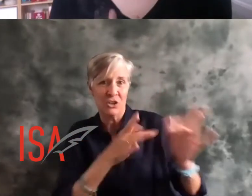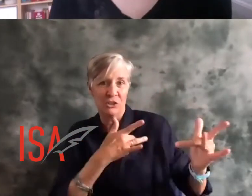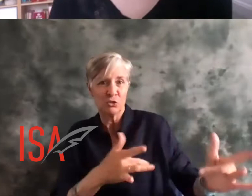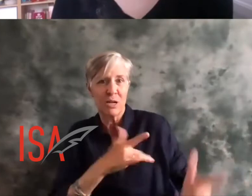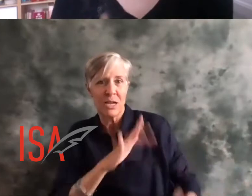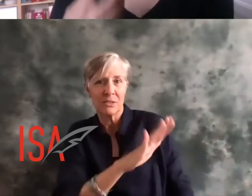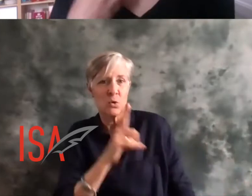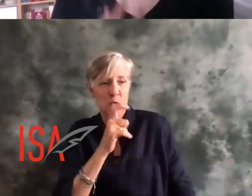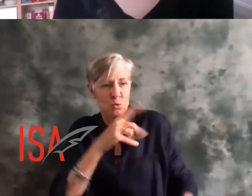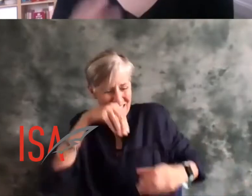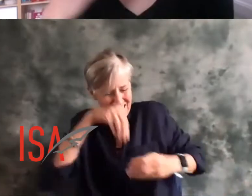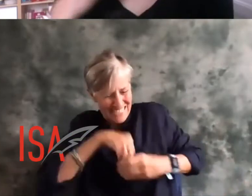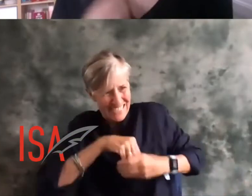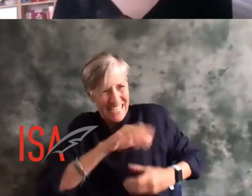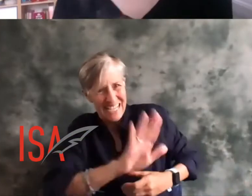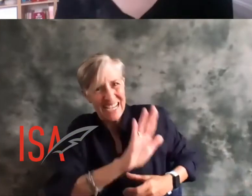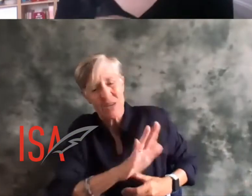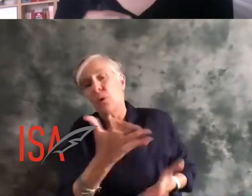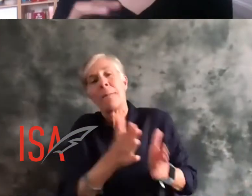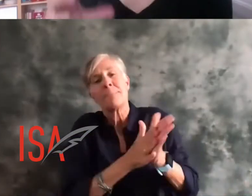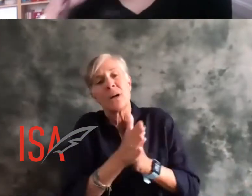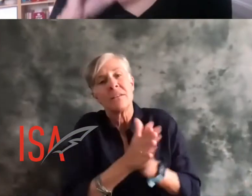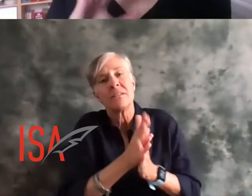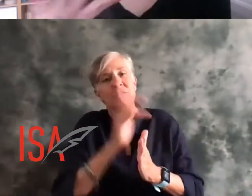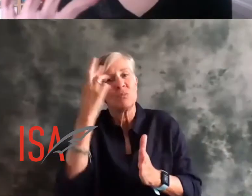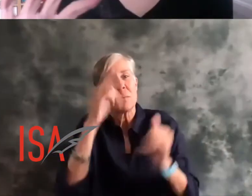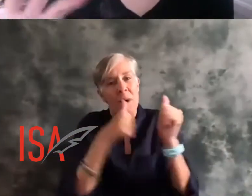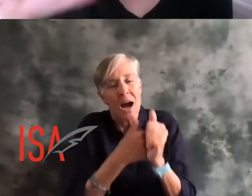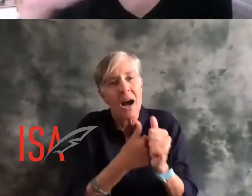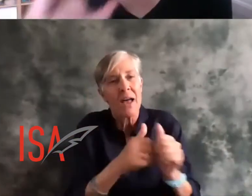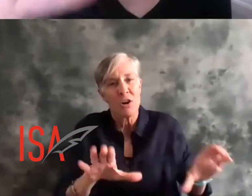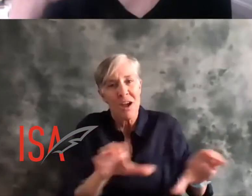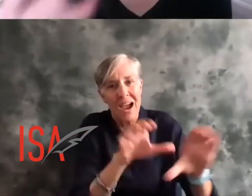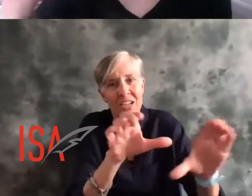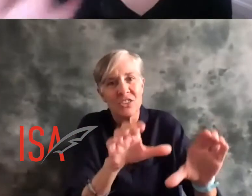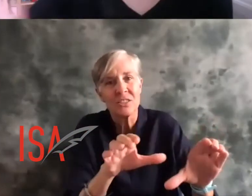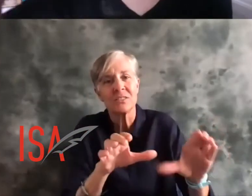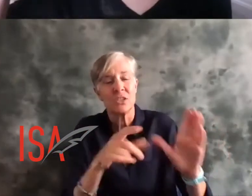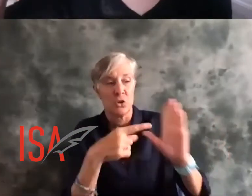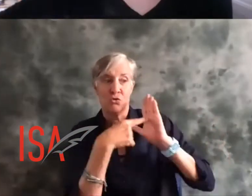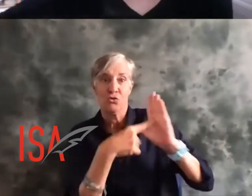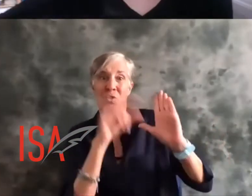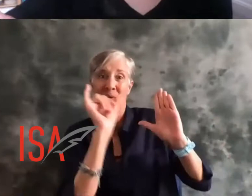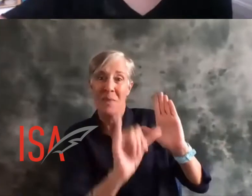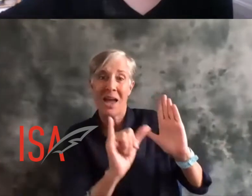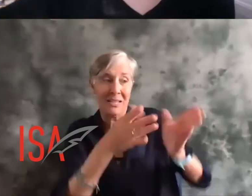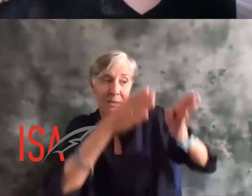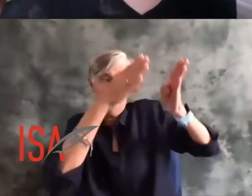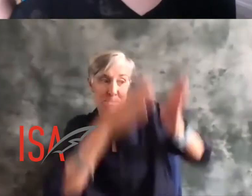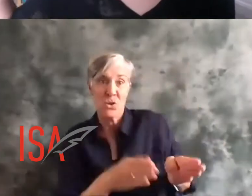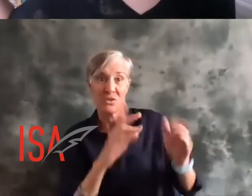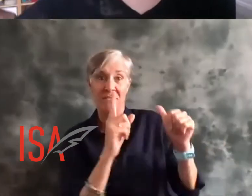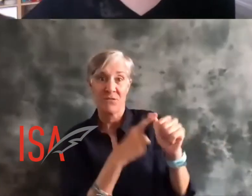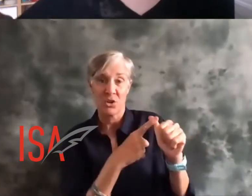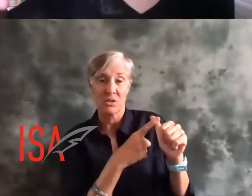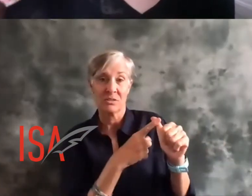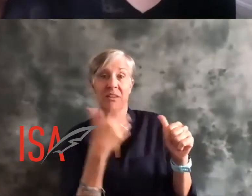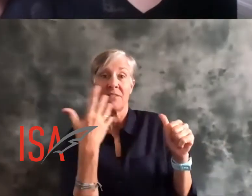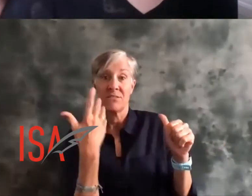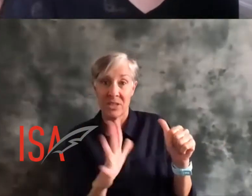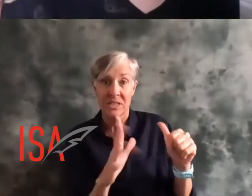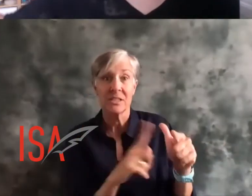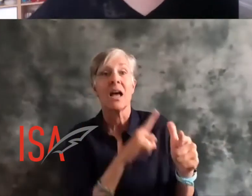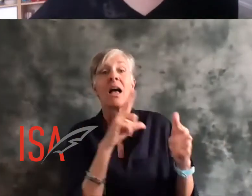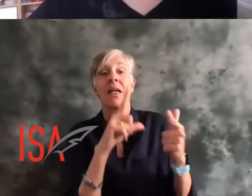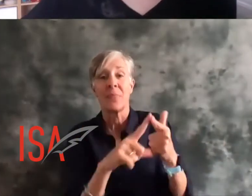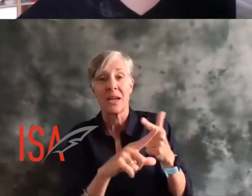they are inside, what drives them, what's their motivations, and you're depicting that so people can understand them as a person first, and then